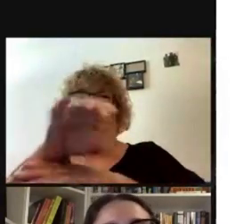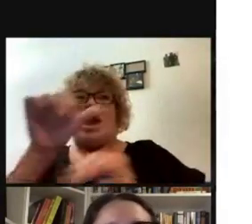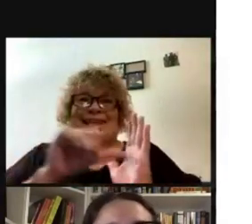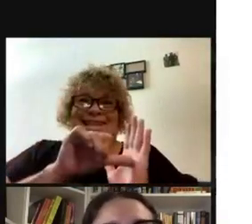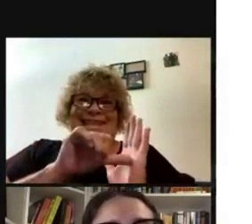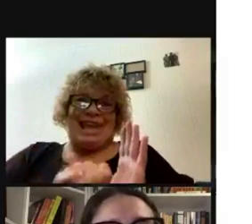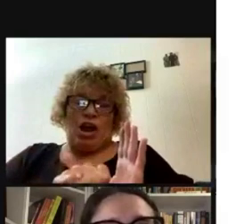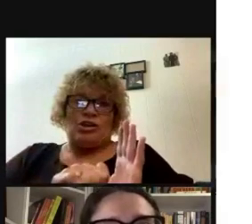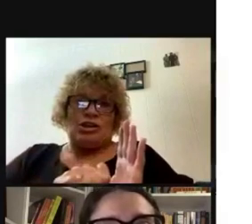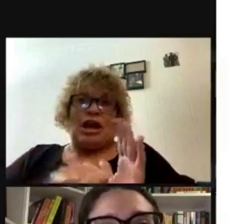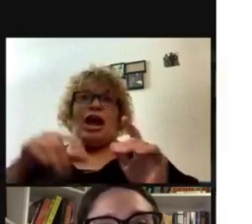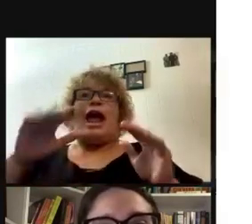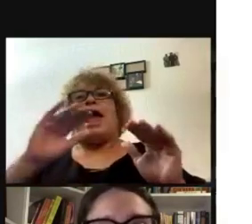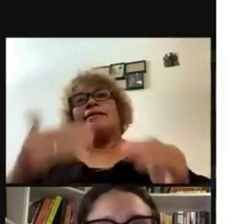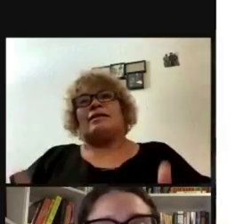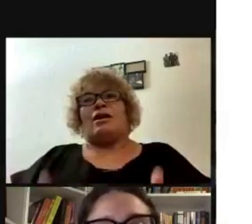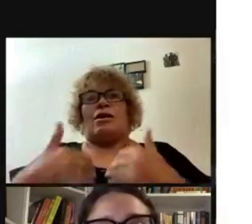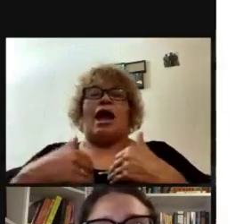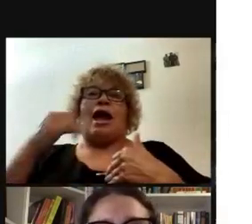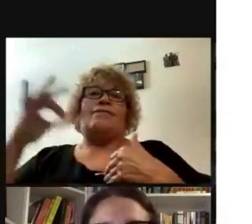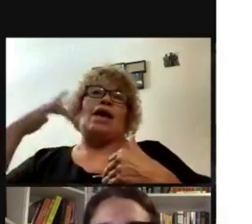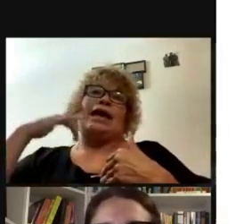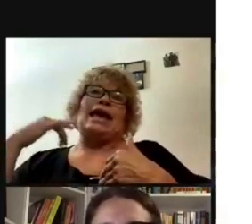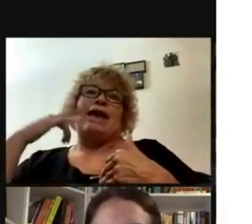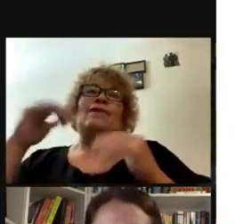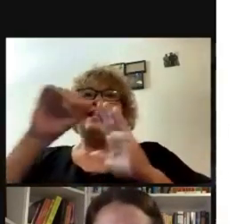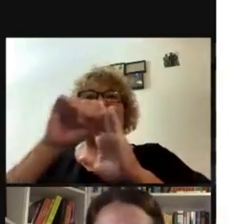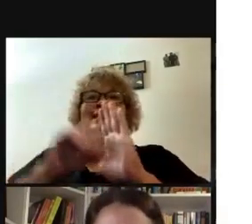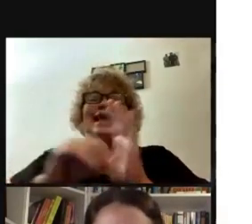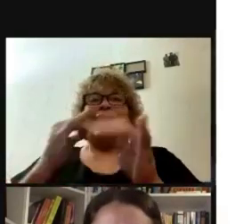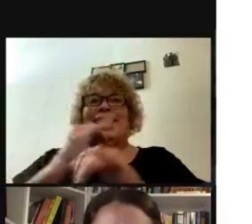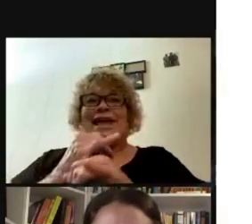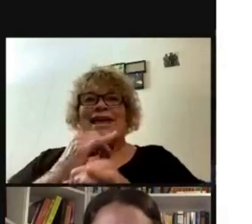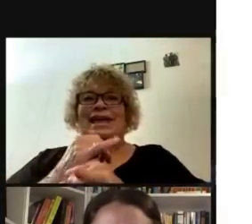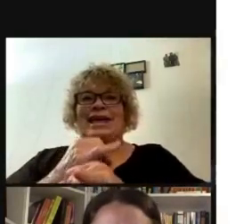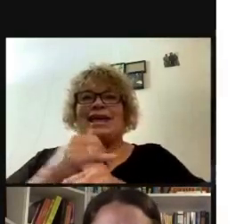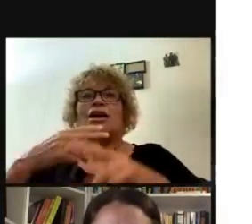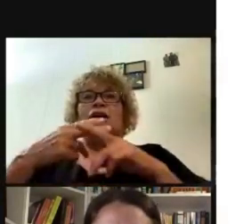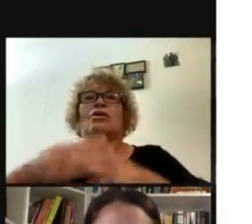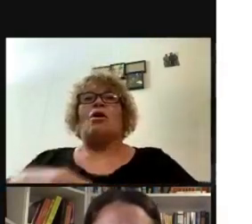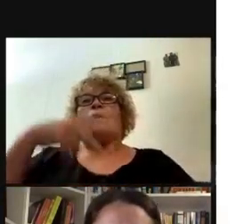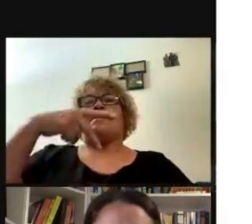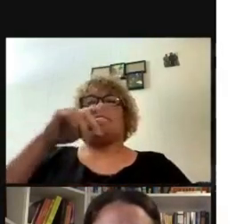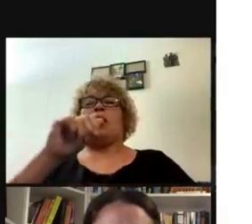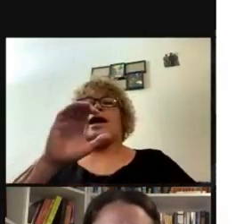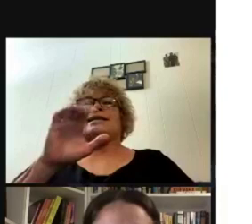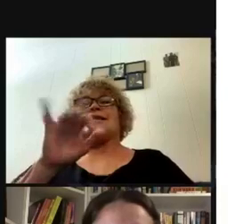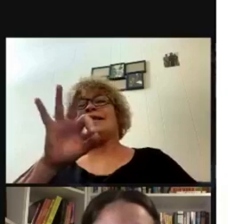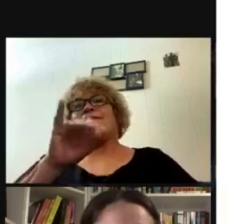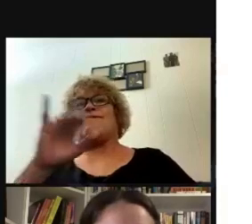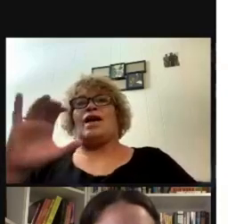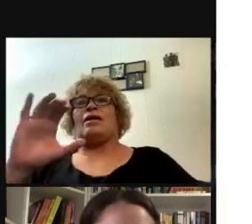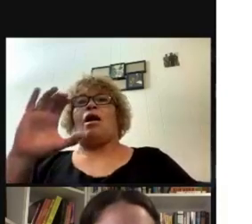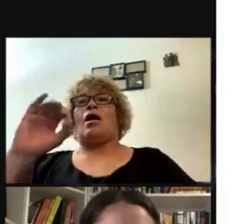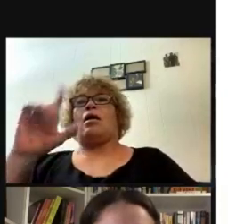their time as residents of a California state institution called Pacific Colony.